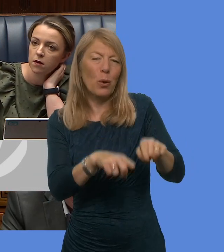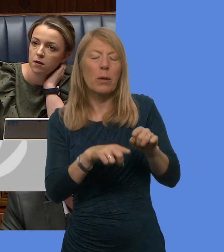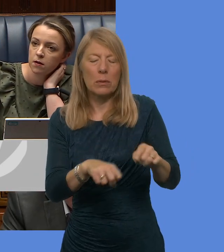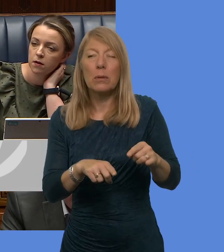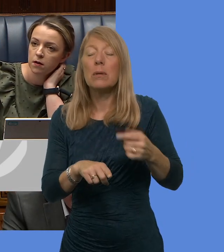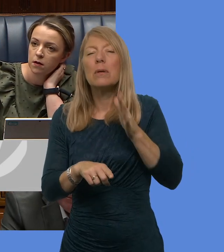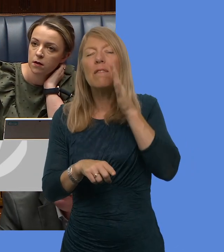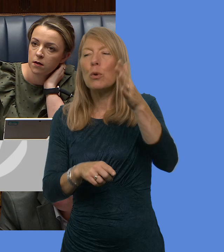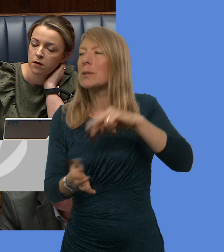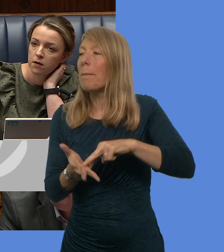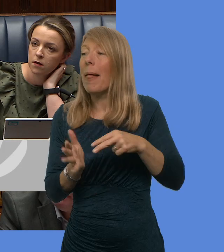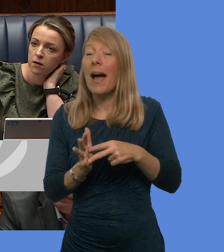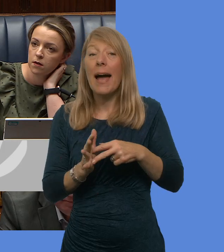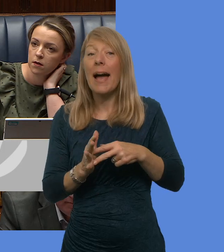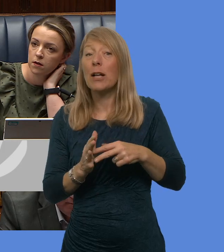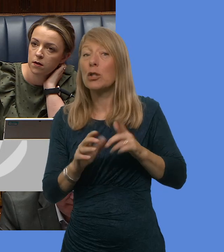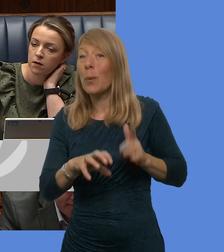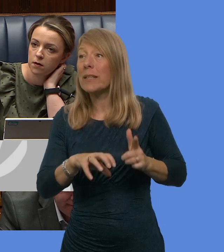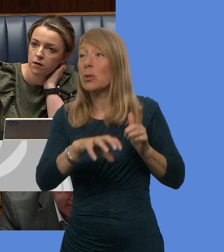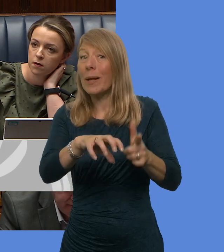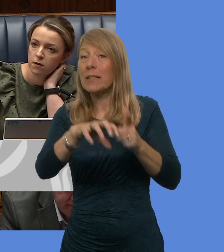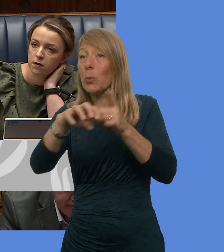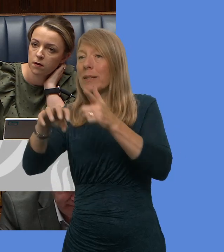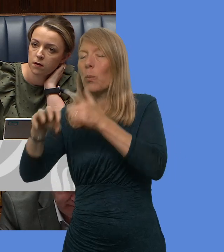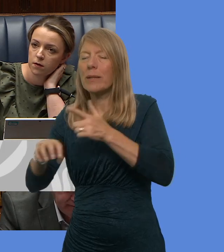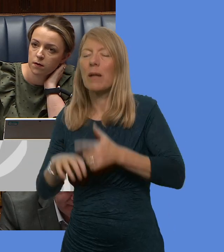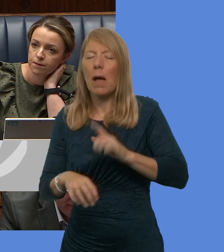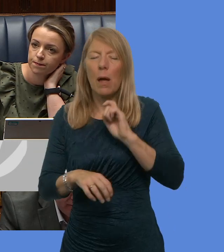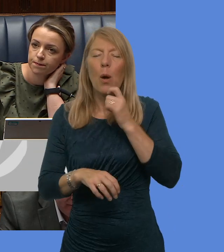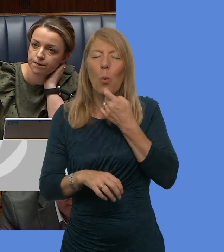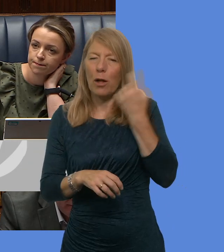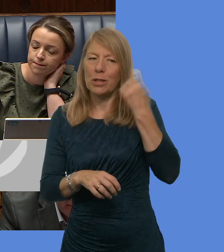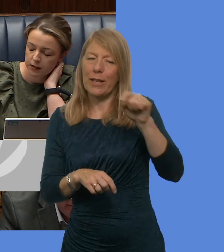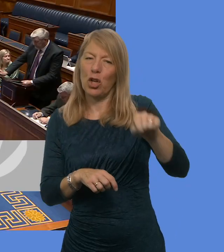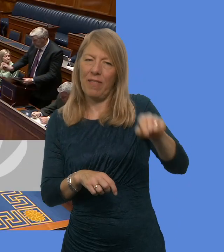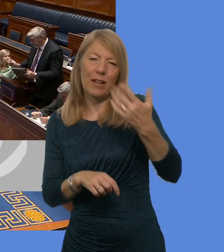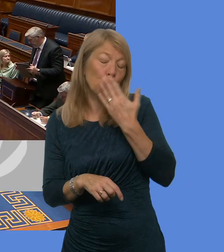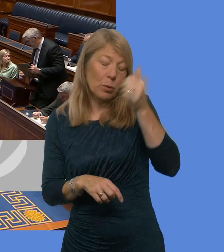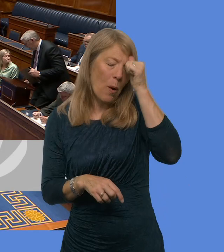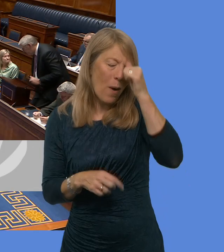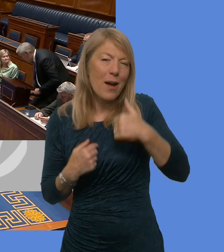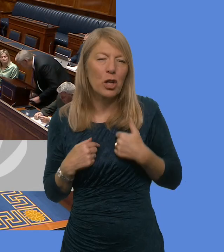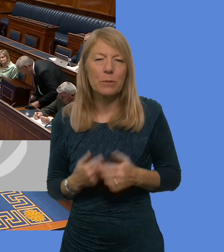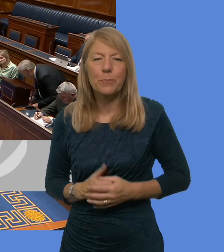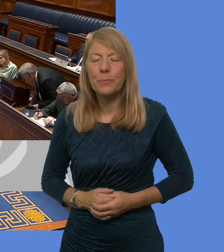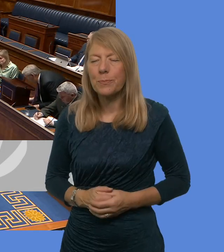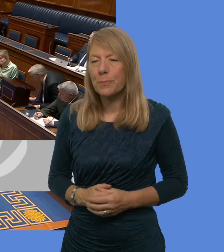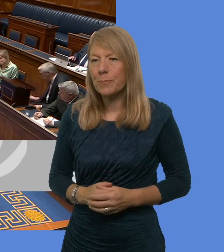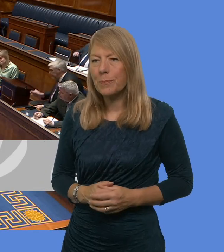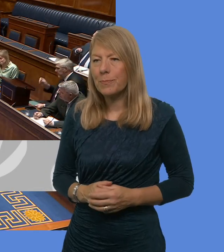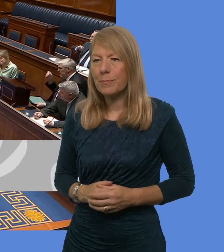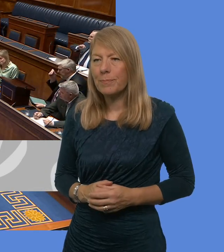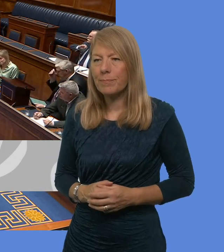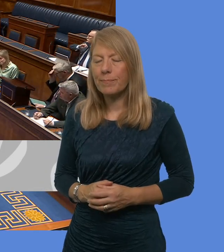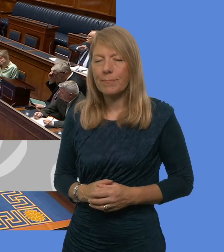future launch of the scheme to include more schools across the north. Andale. I asked